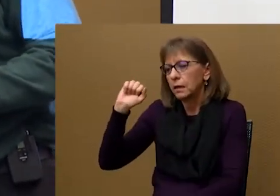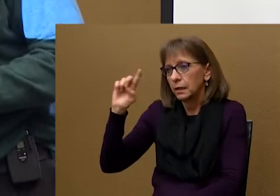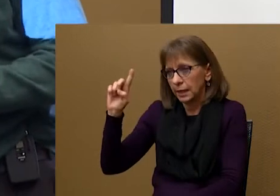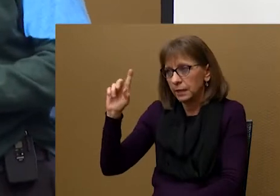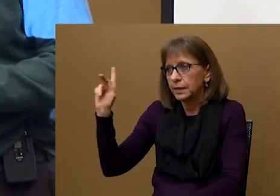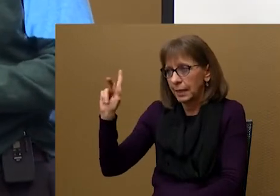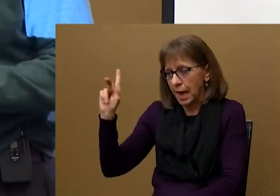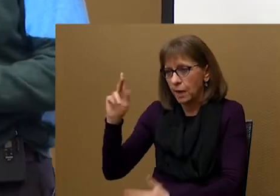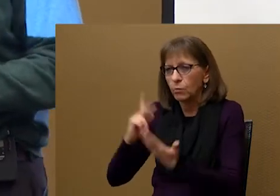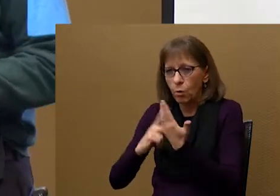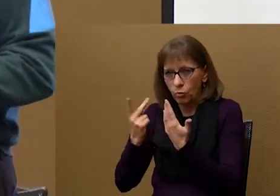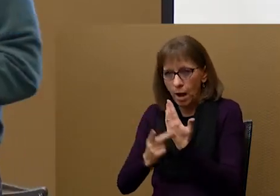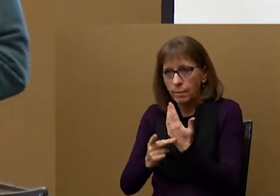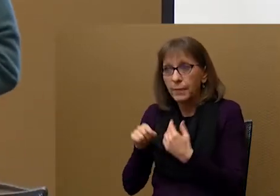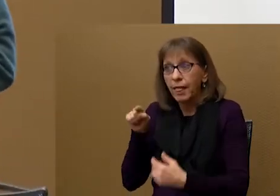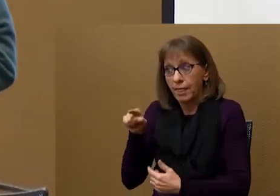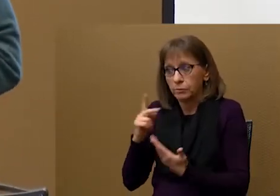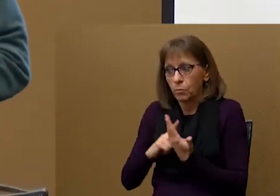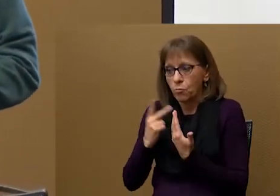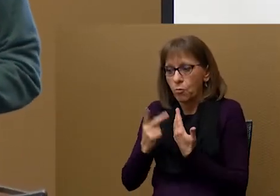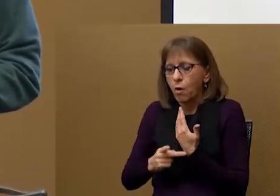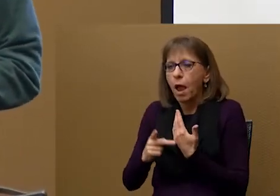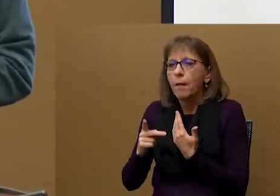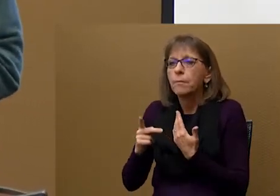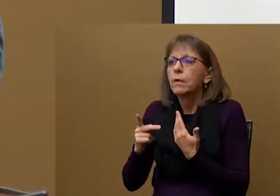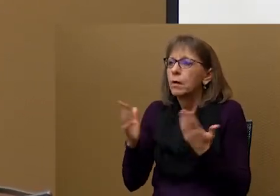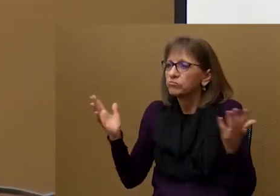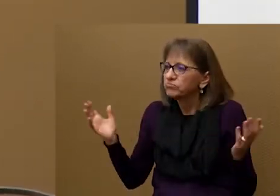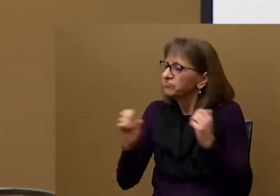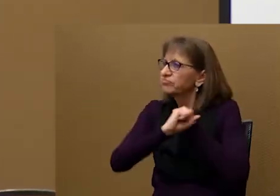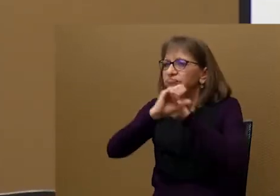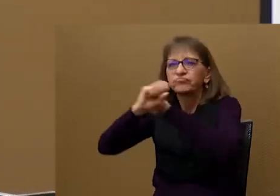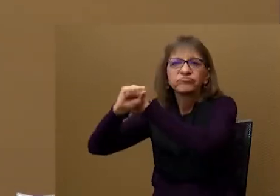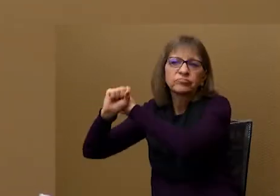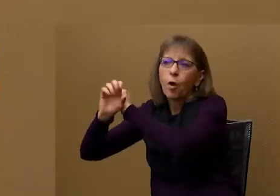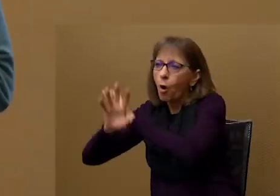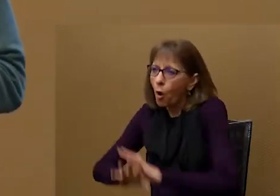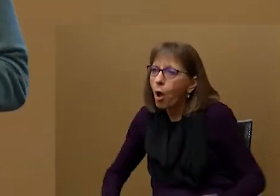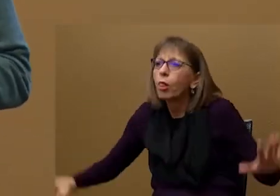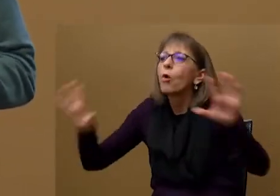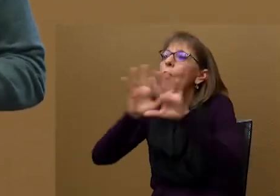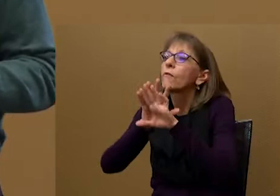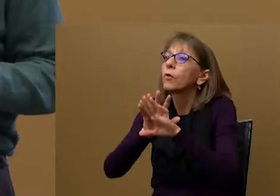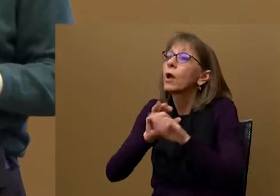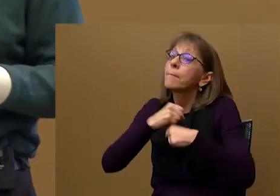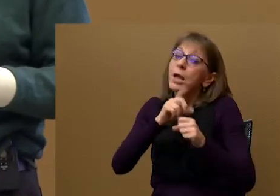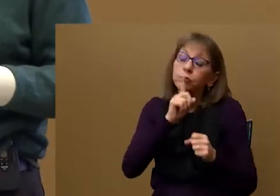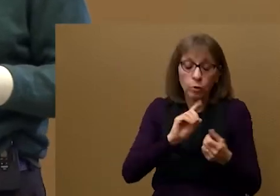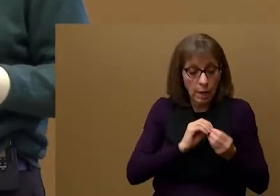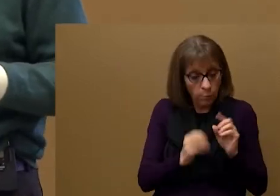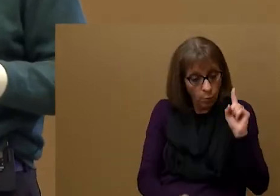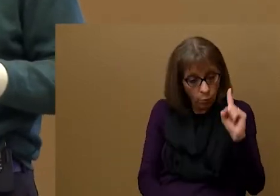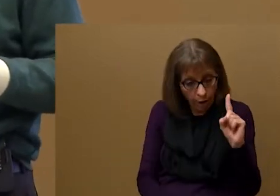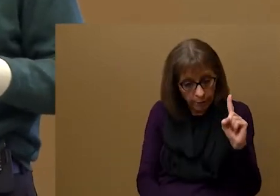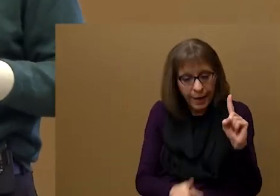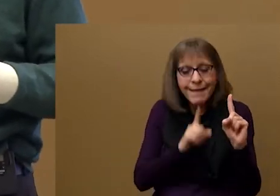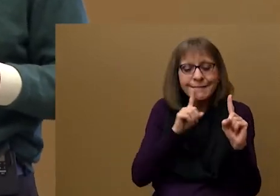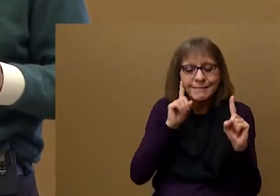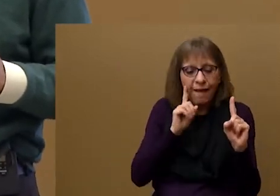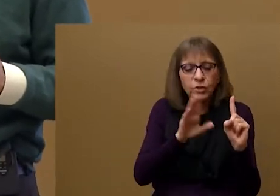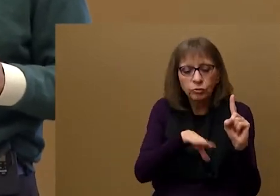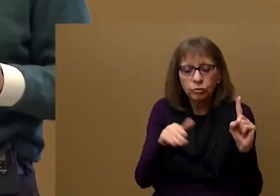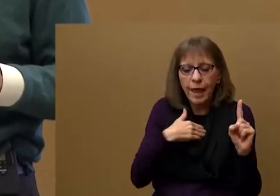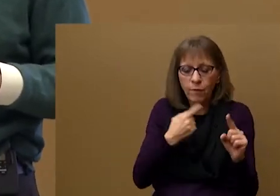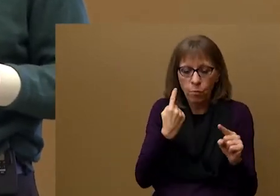on the LEAD, L-E-A-D-K initiative. That's an initiative that's being promoted all over the country to make sure, number